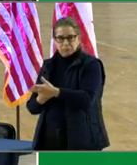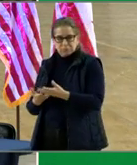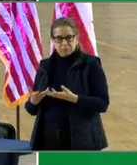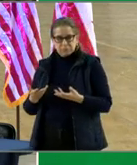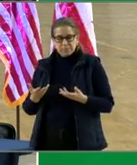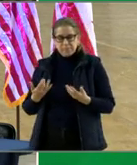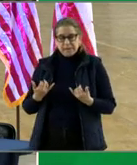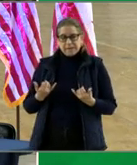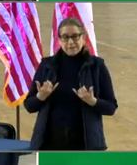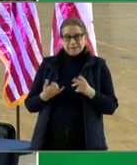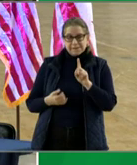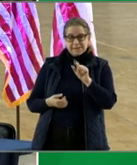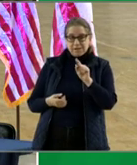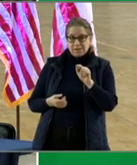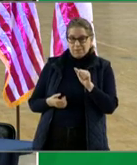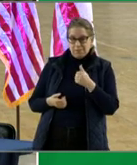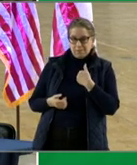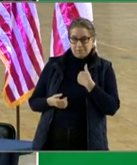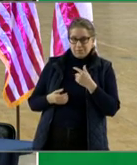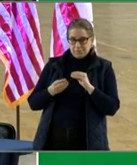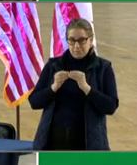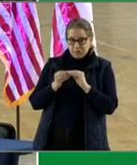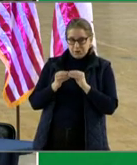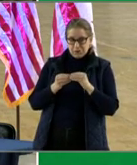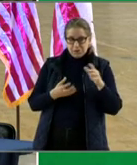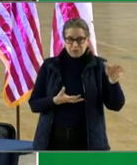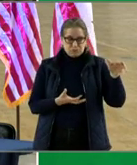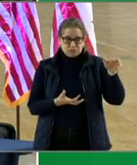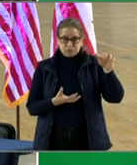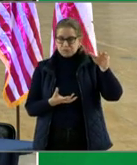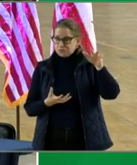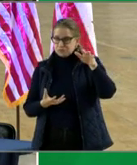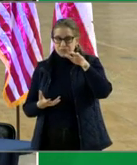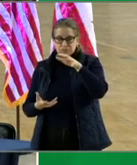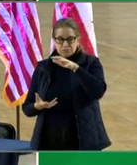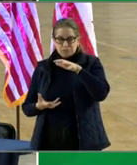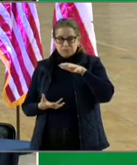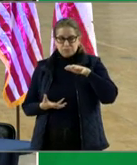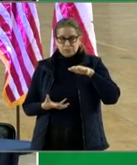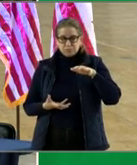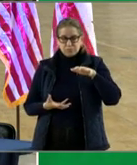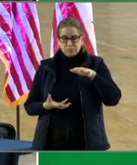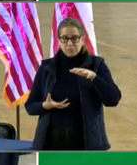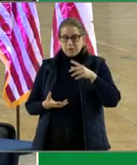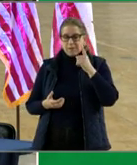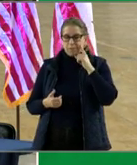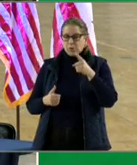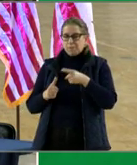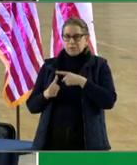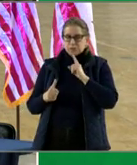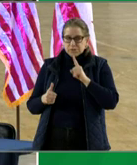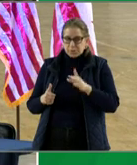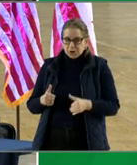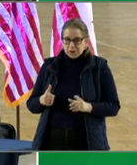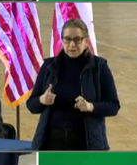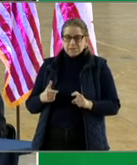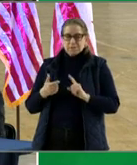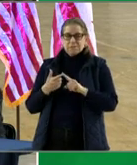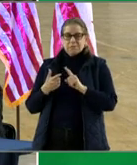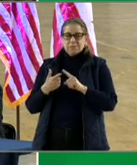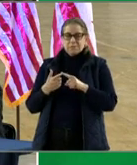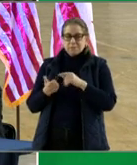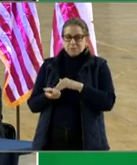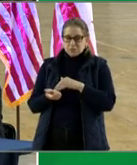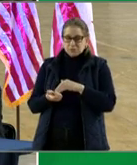we're procuring for all of our local first responder needs, medical needs, and we'll have